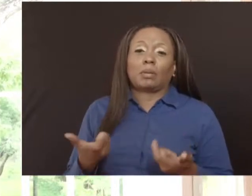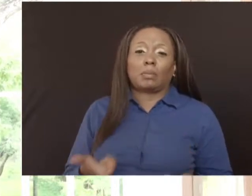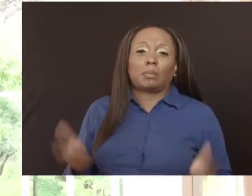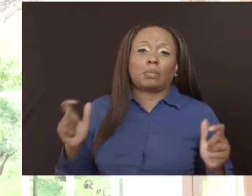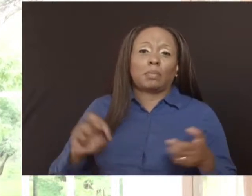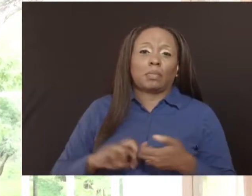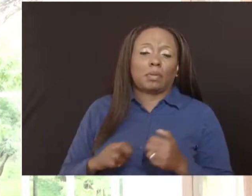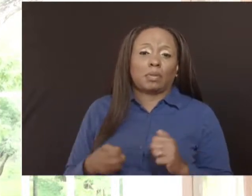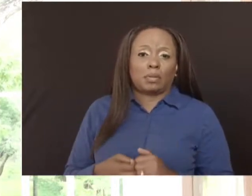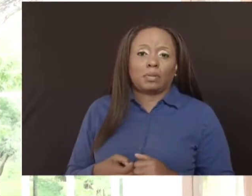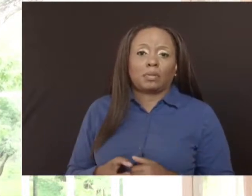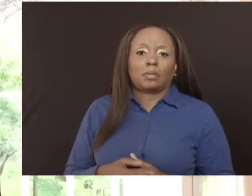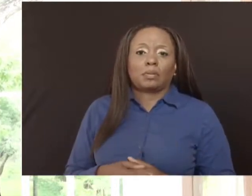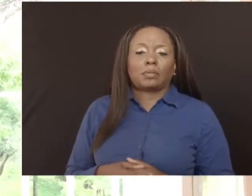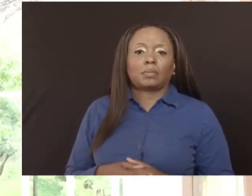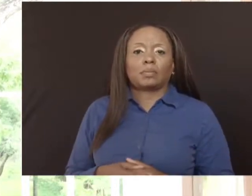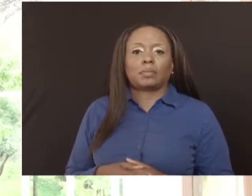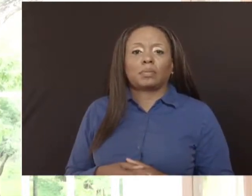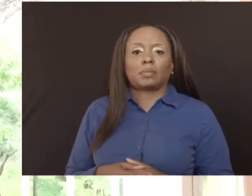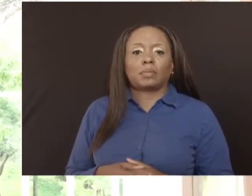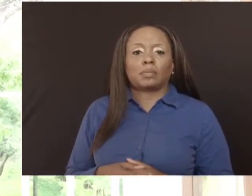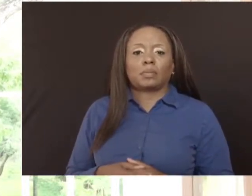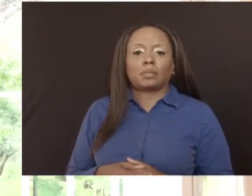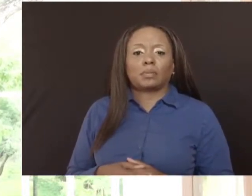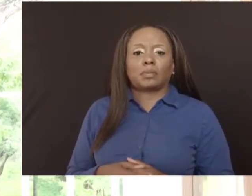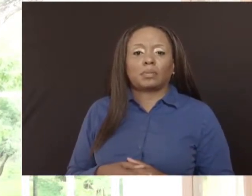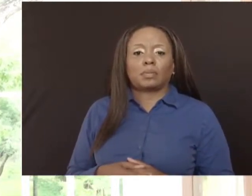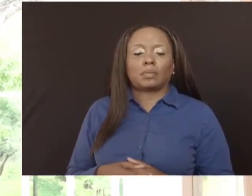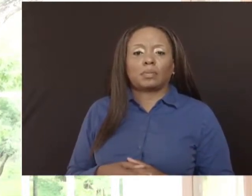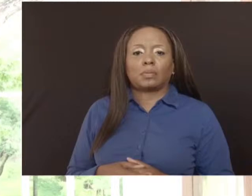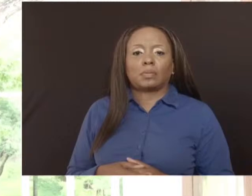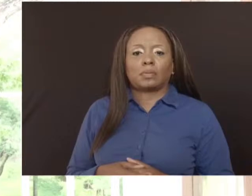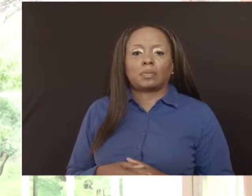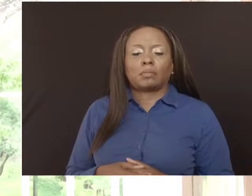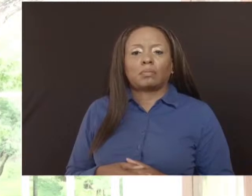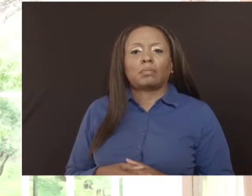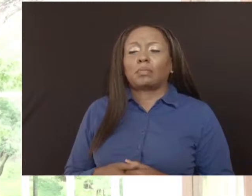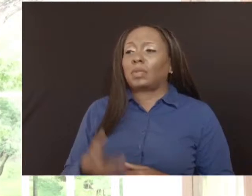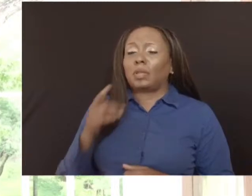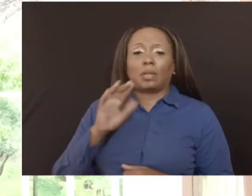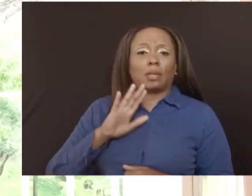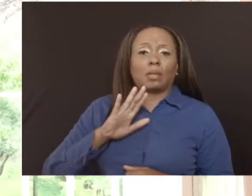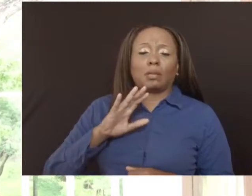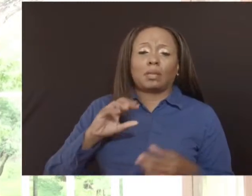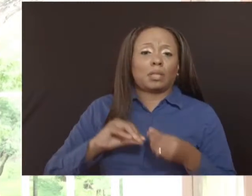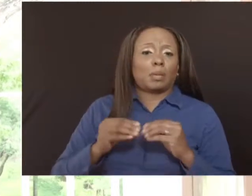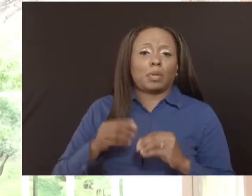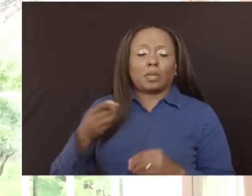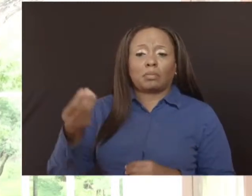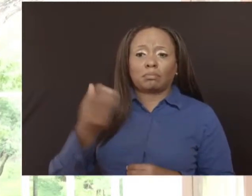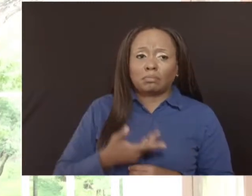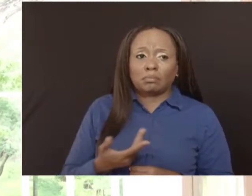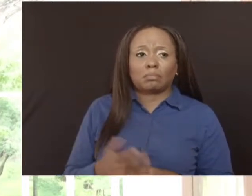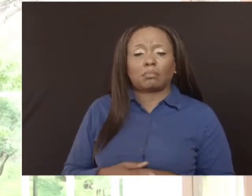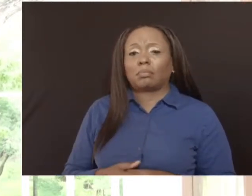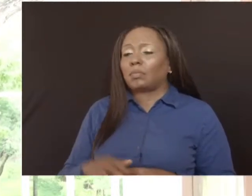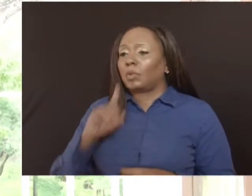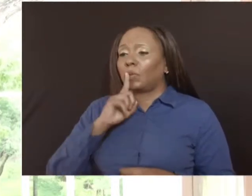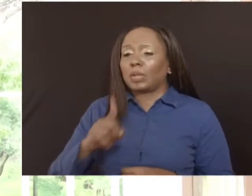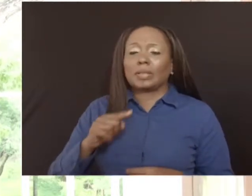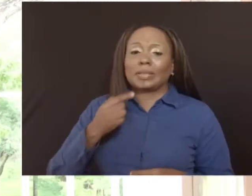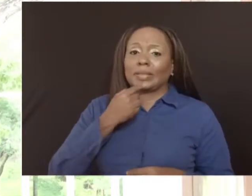issue now in the country, based on the figures which have been given to you this morning about the number of active cases